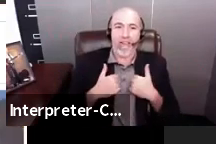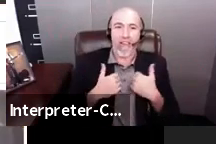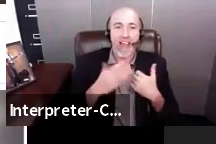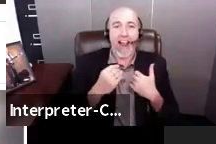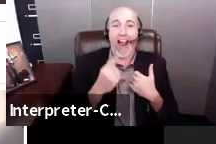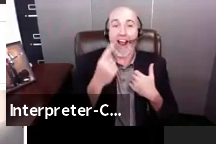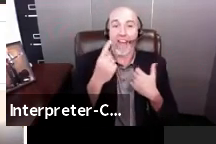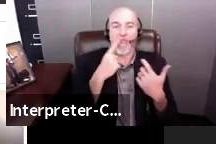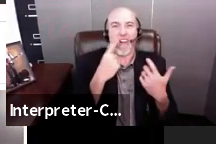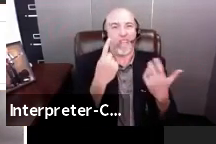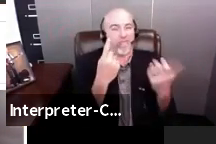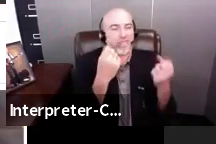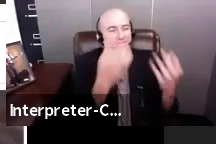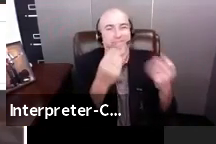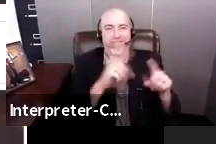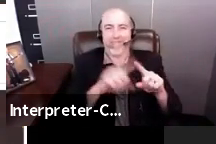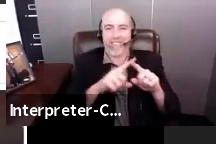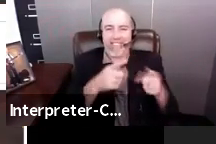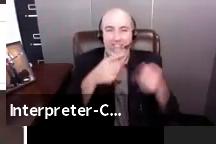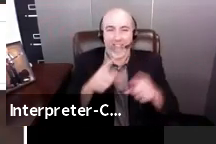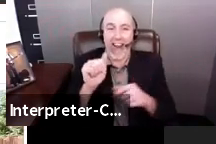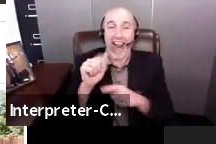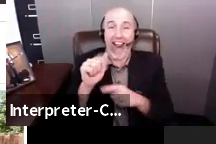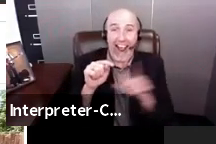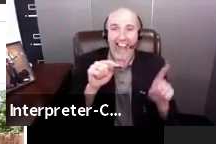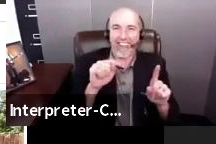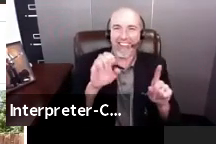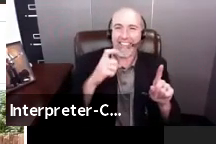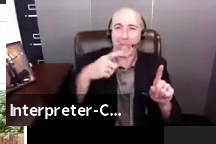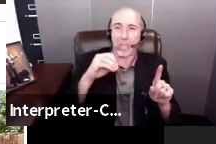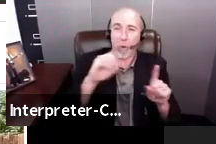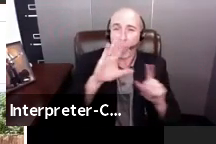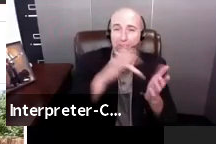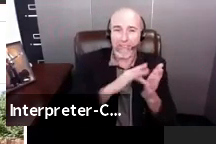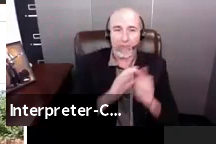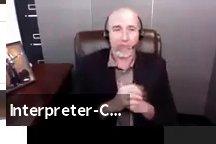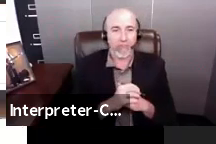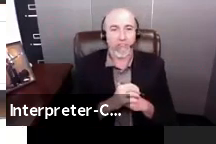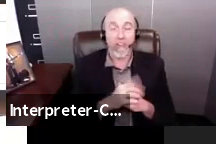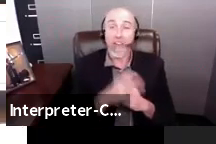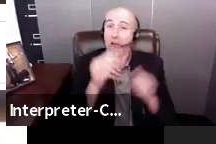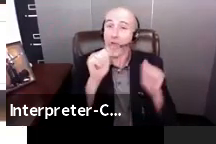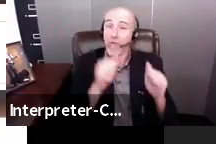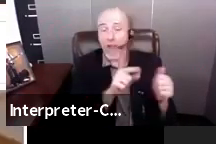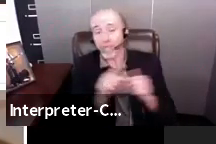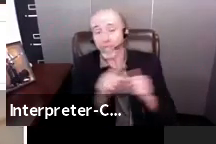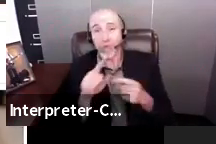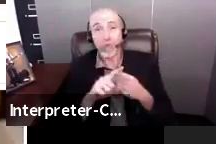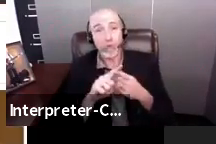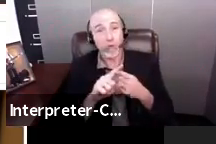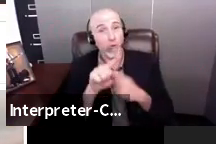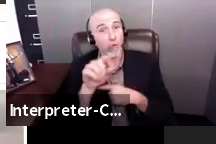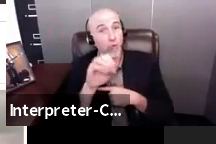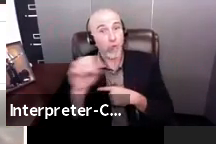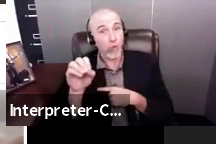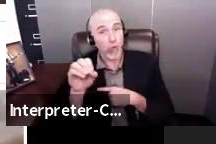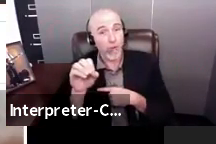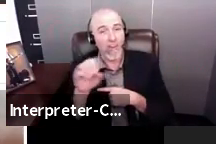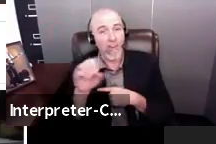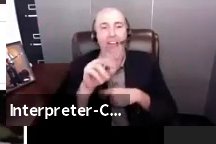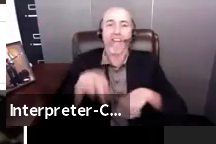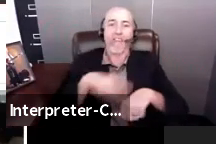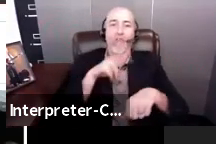dozen events at the Taylor County Expo Center. Take a walk on the wild side at Abilene Zoo. And of course, top it